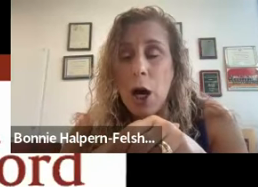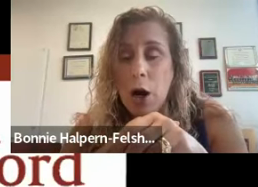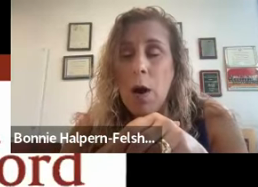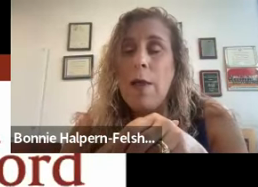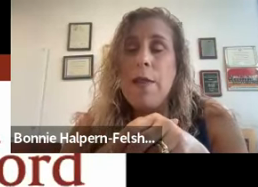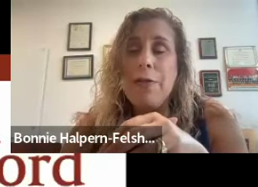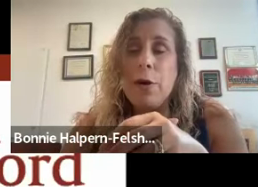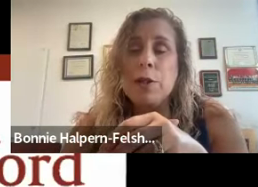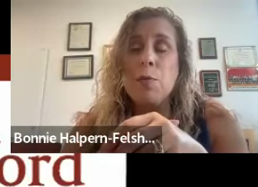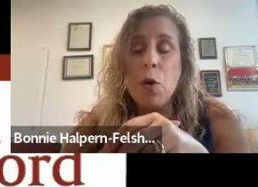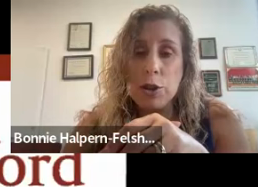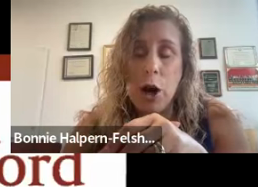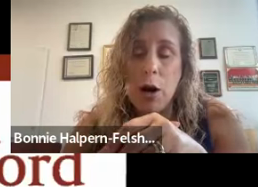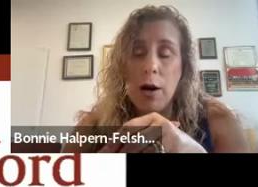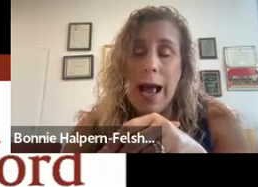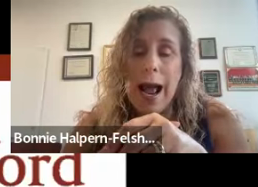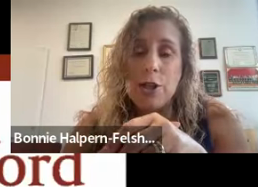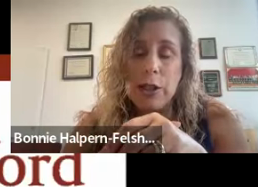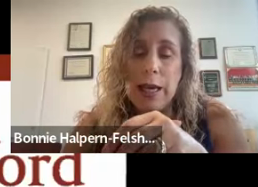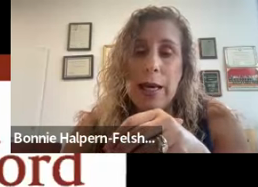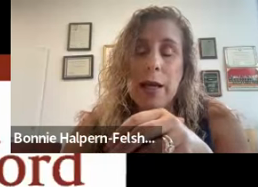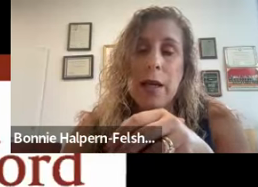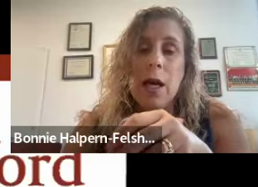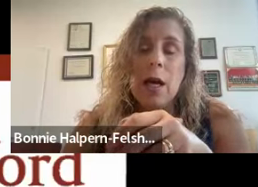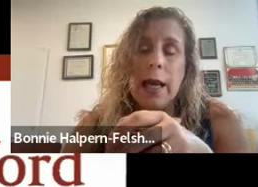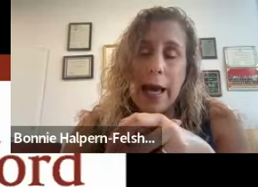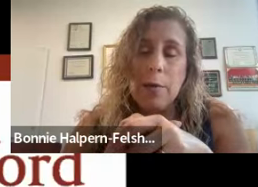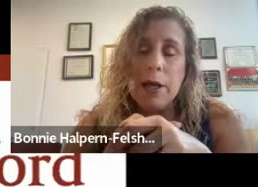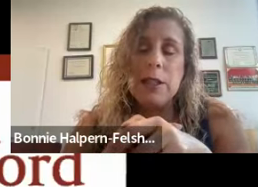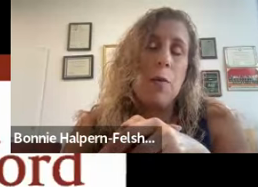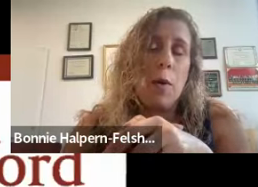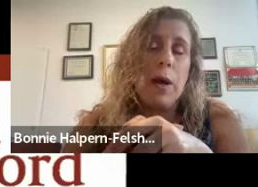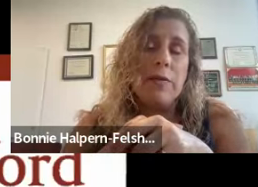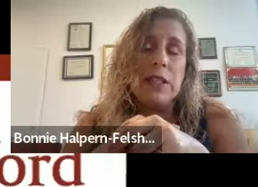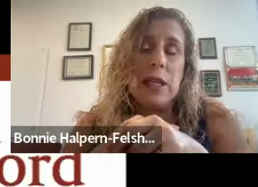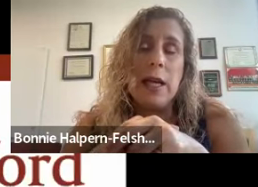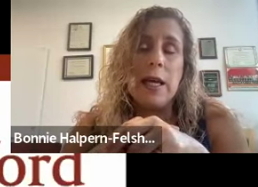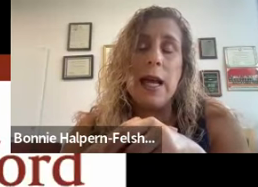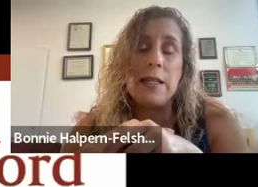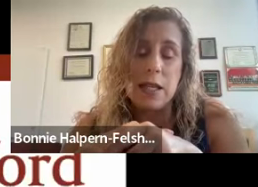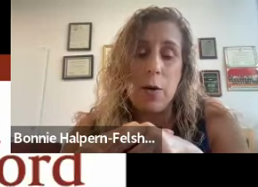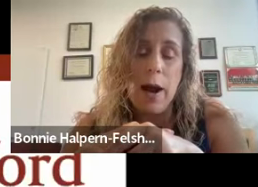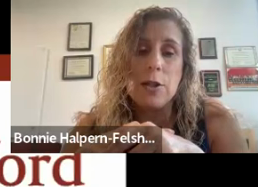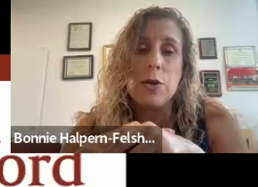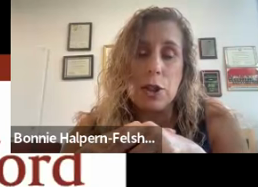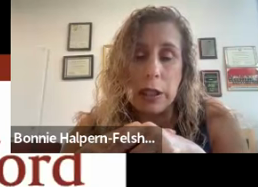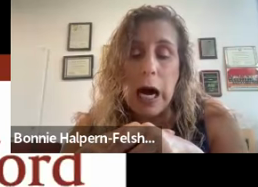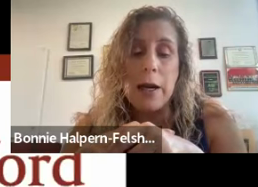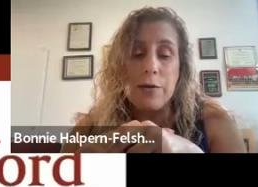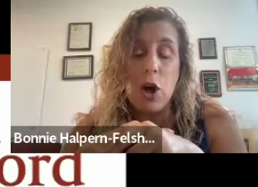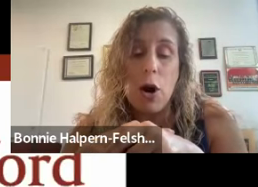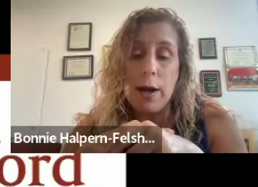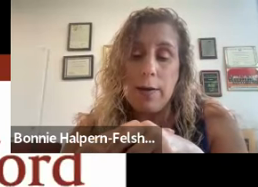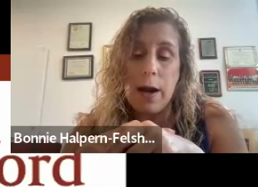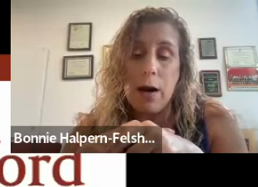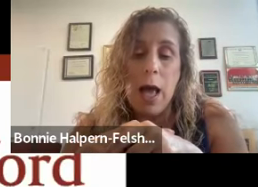do know that there is more tar actually in cannabis than what we even see in a cigarette. So there's a lot